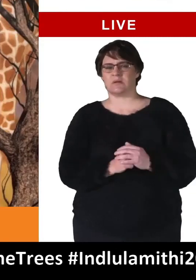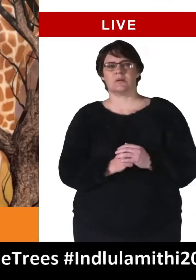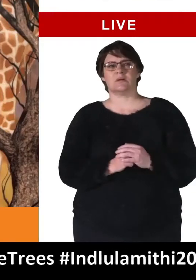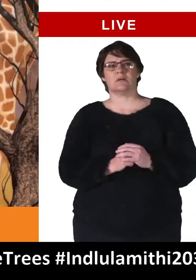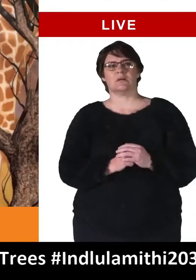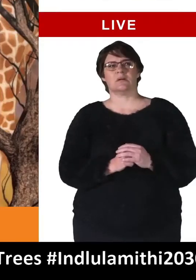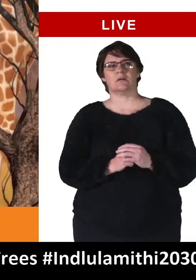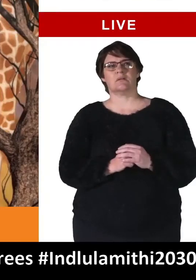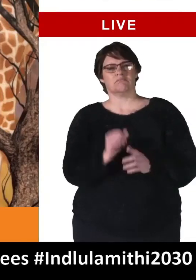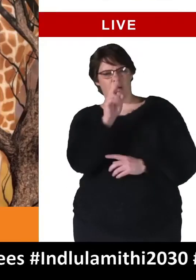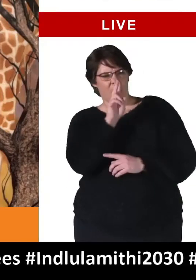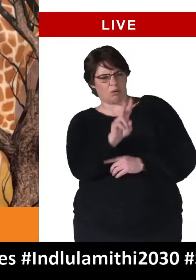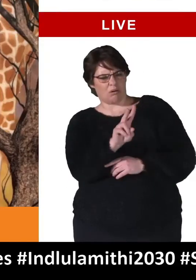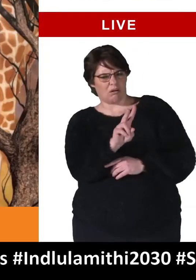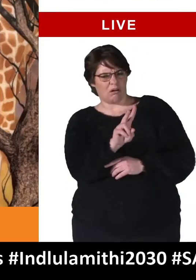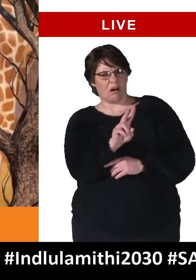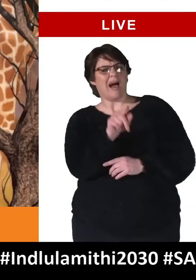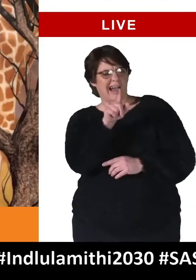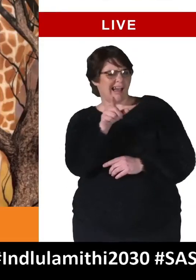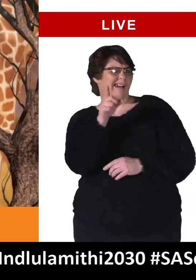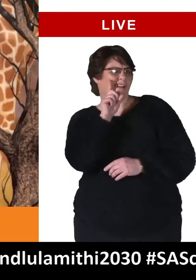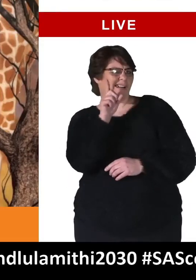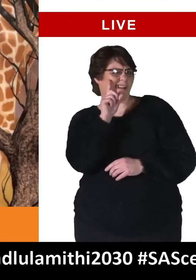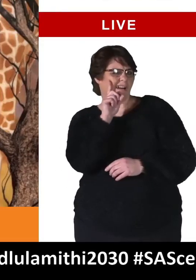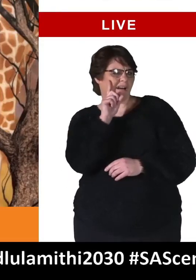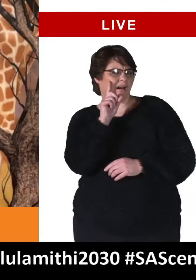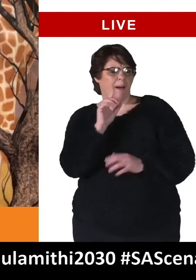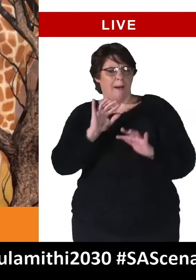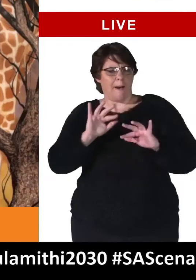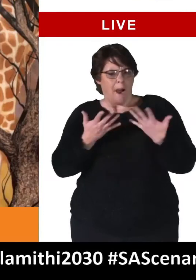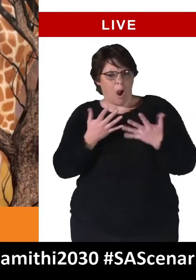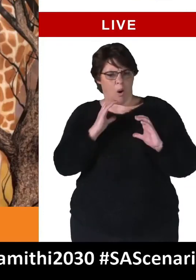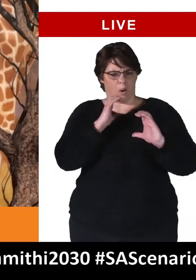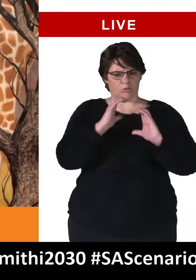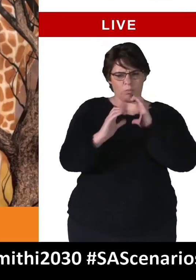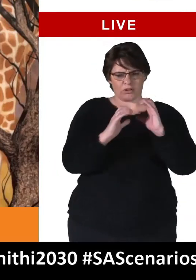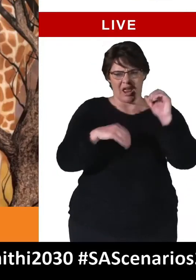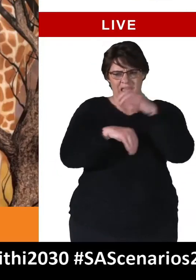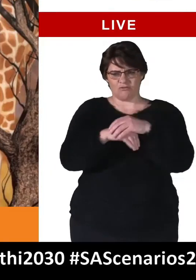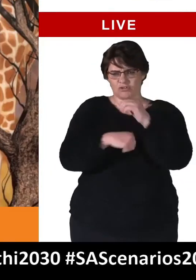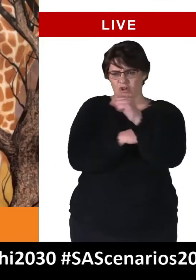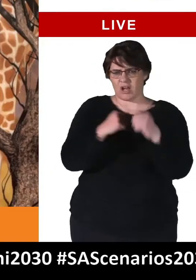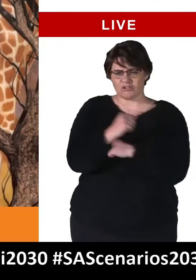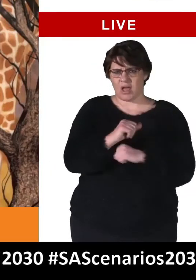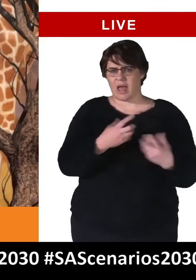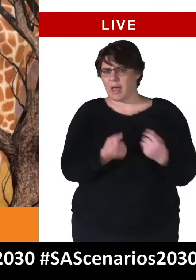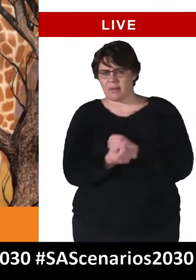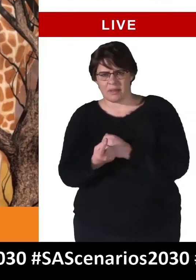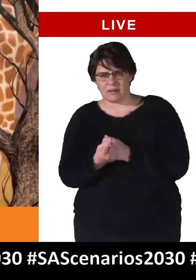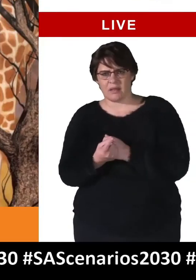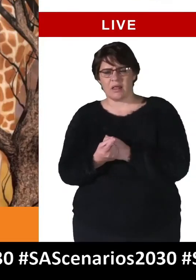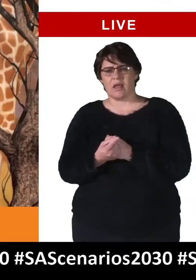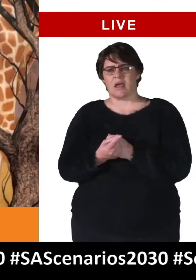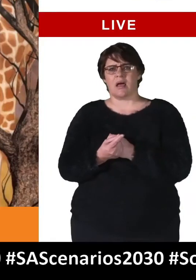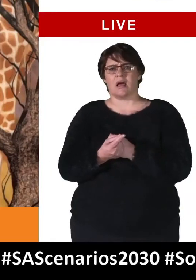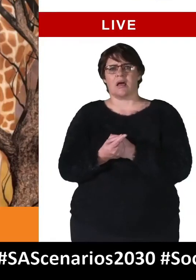of this was also a test in terms of our communication infrastructure, the broadband